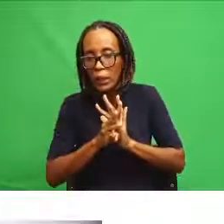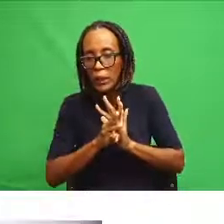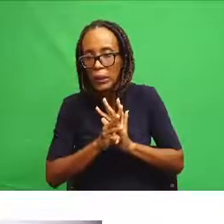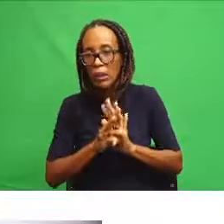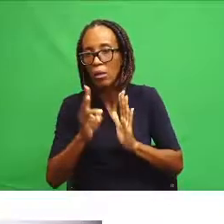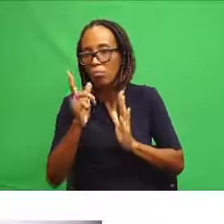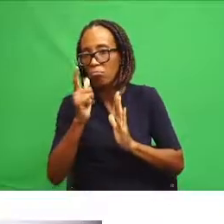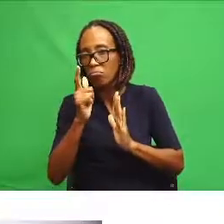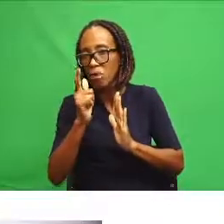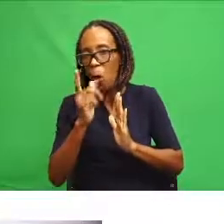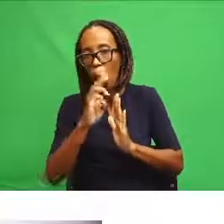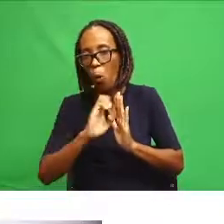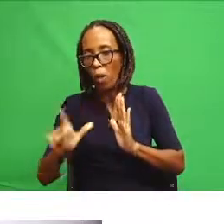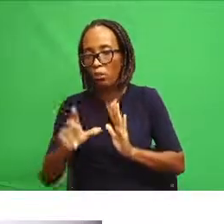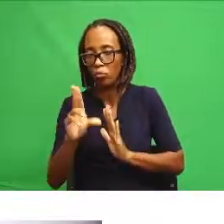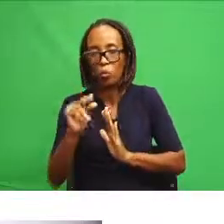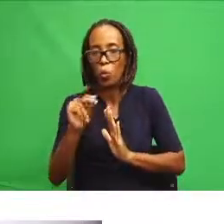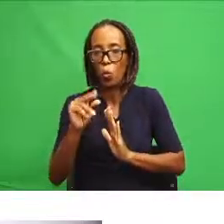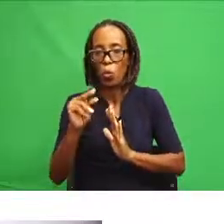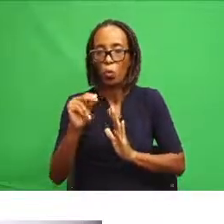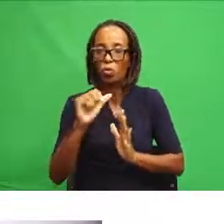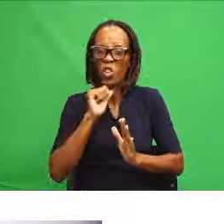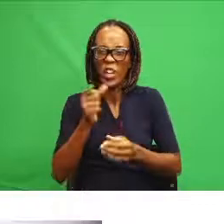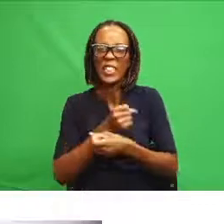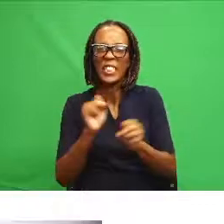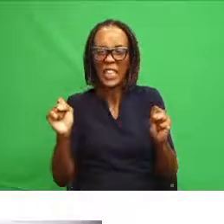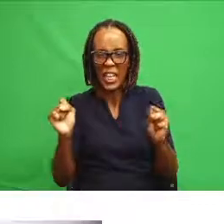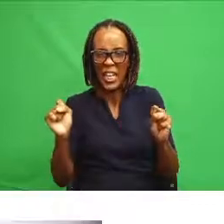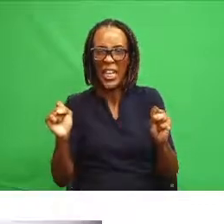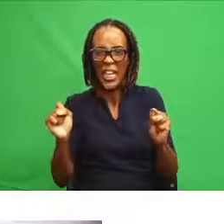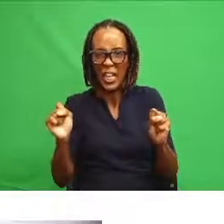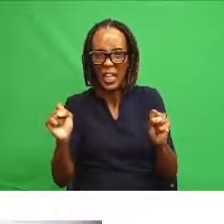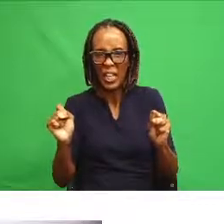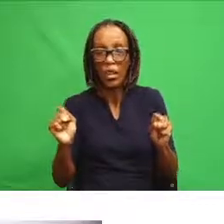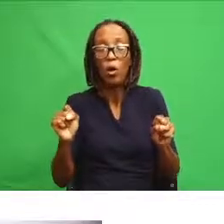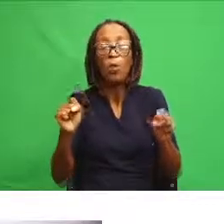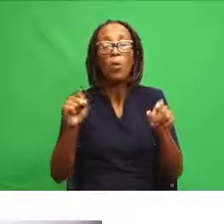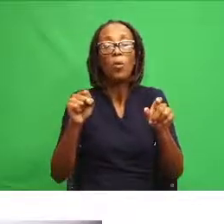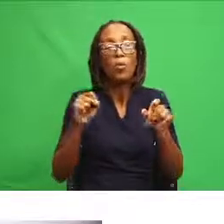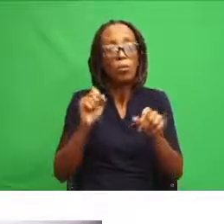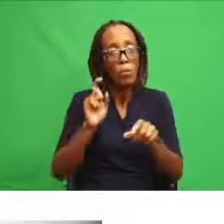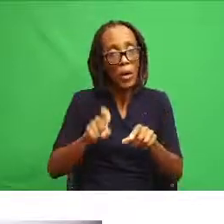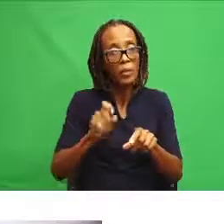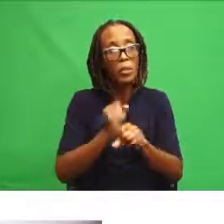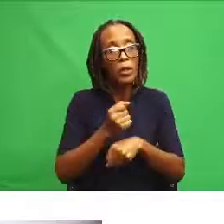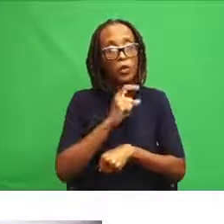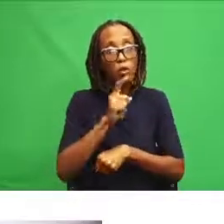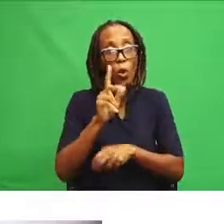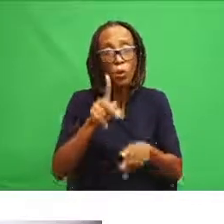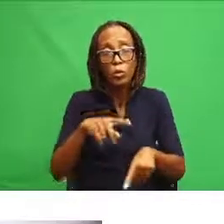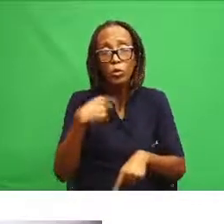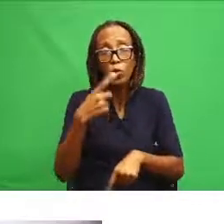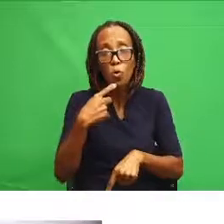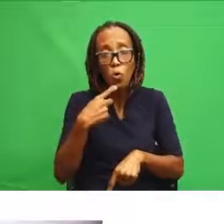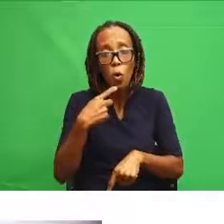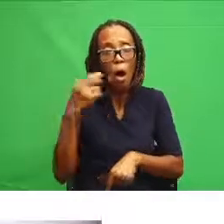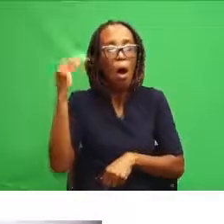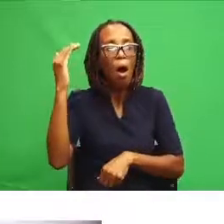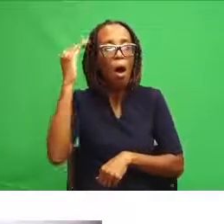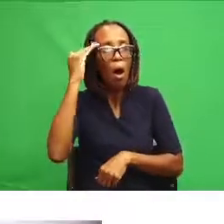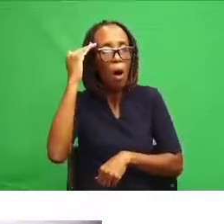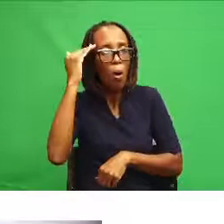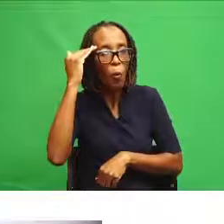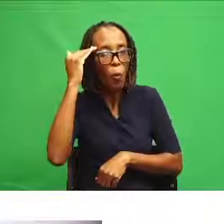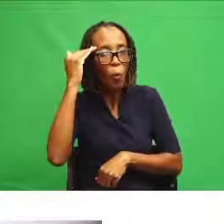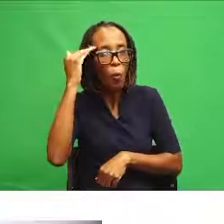people, but it's not limited to that, the issue of the competence of the person who is doing the will and whose estate it